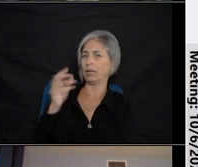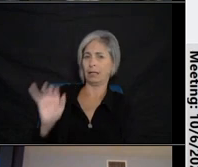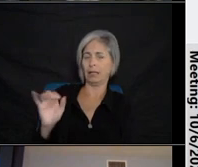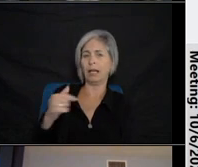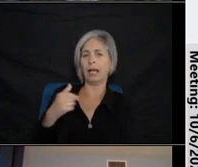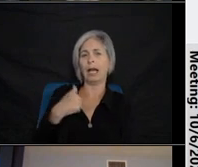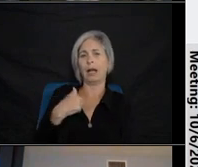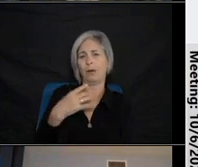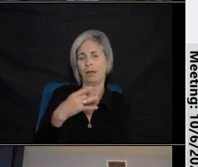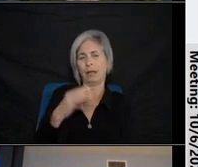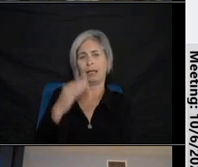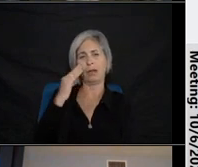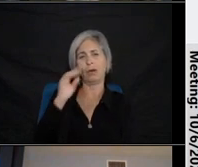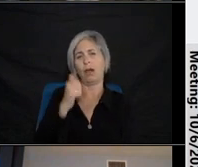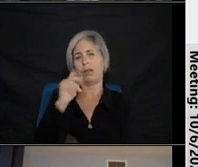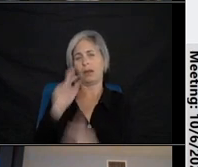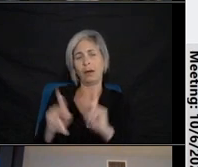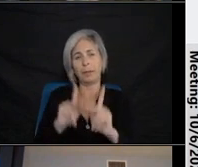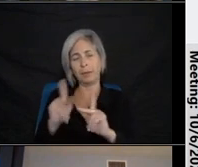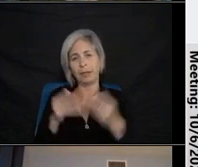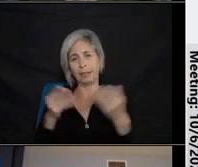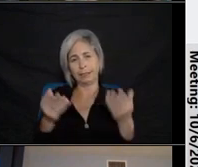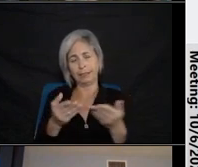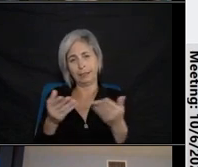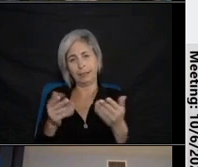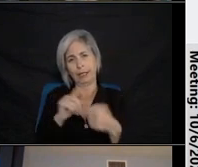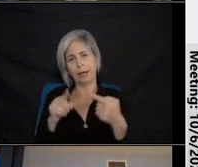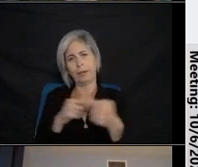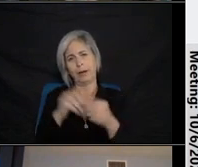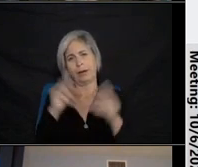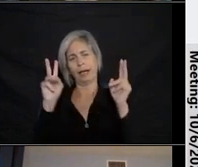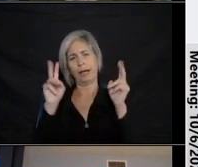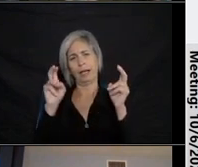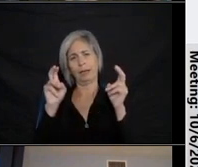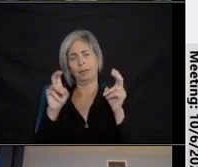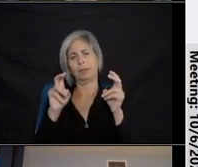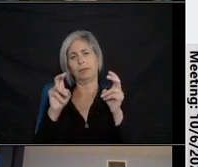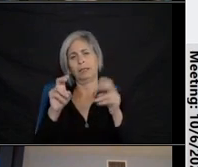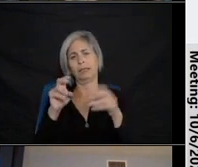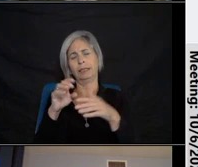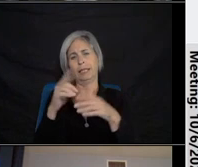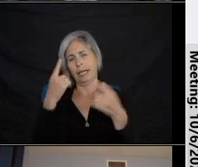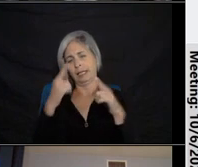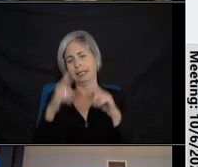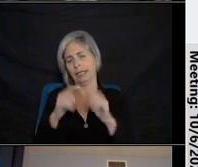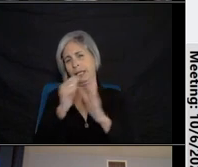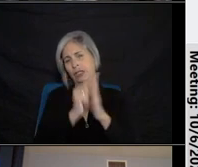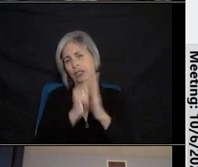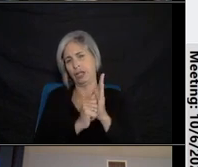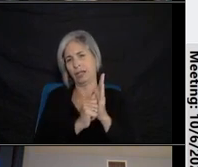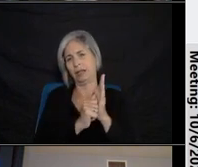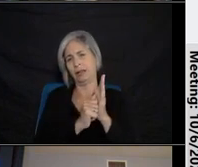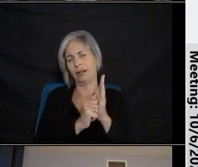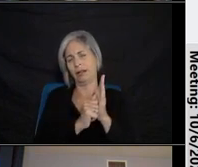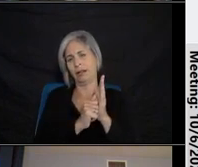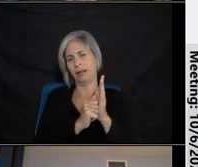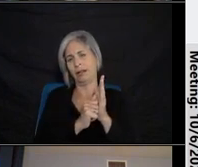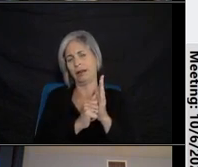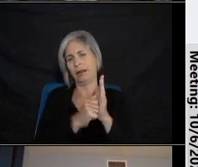to, I know there's other people here regarding item on the consent agenda. So I'd like to put it